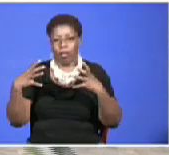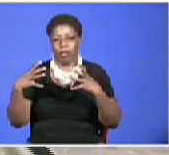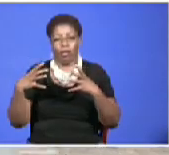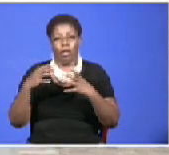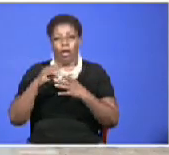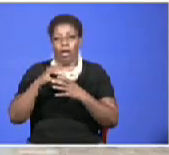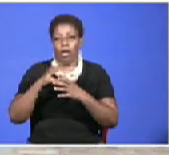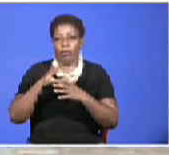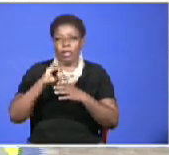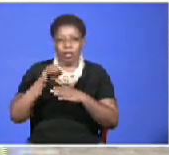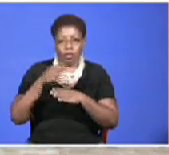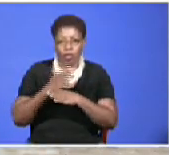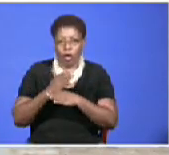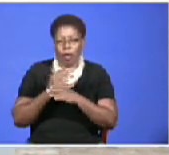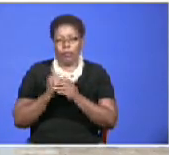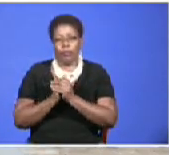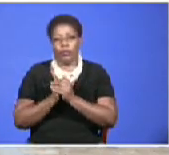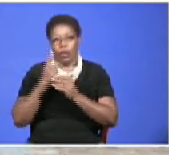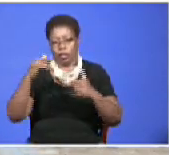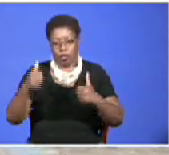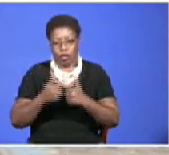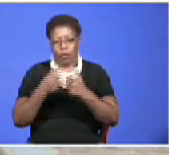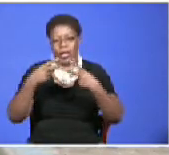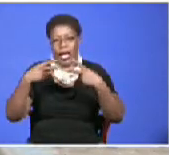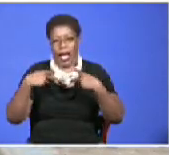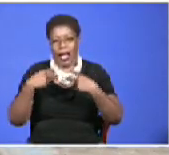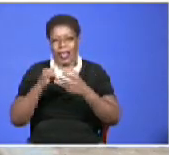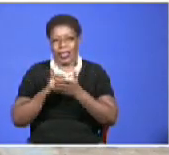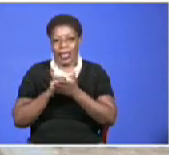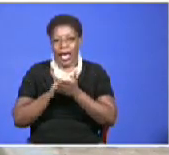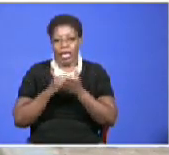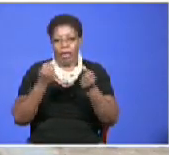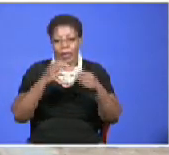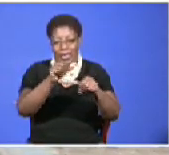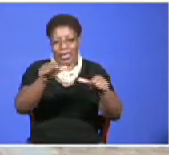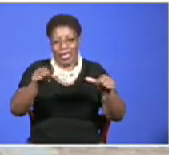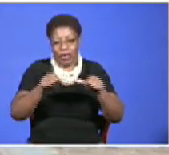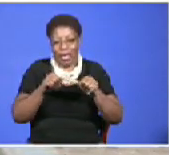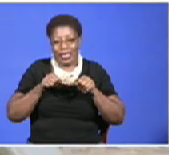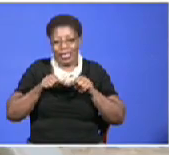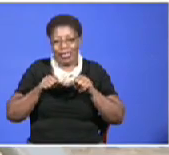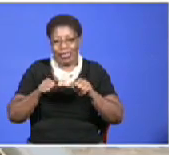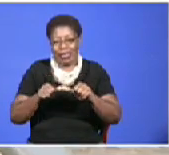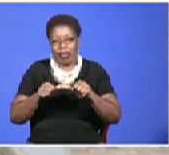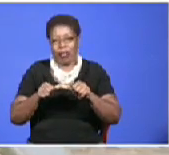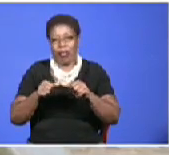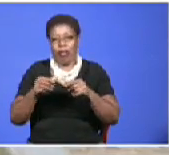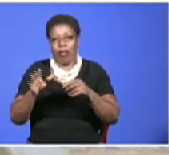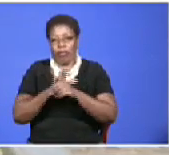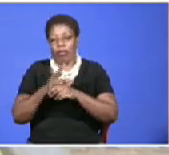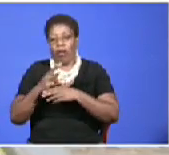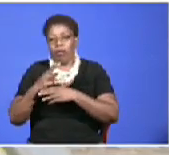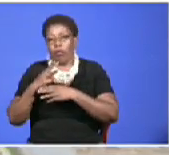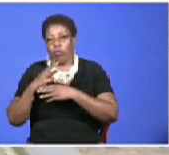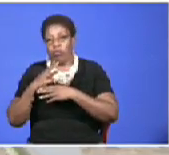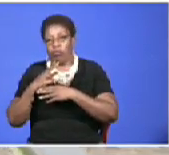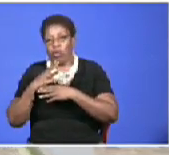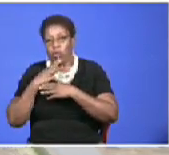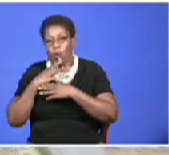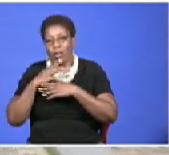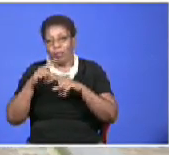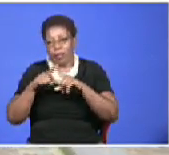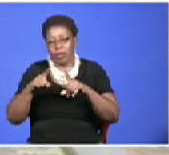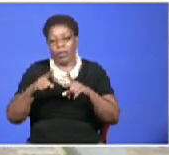an enormous task. One of the challenges that we've had is that there are many areas that are still swampish. And so when the heavy